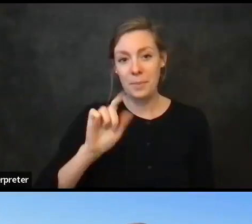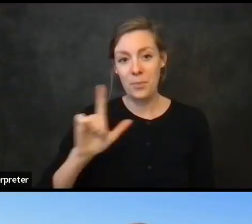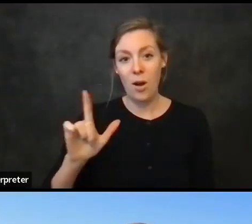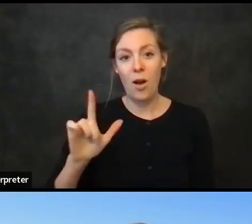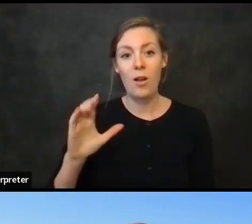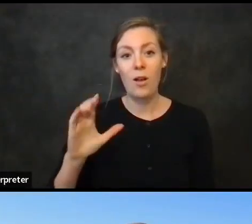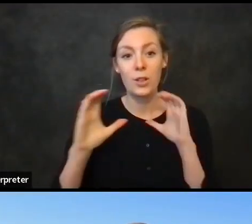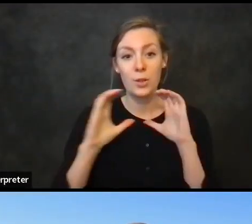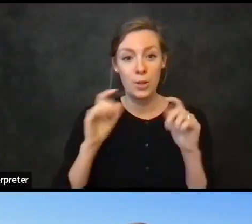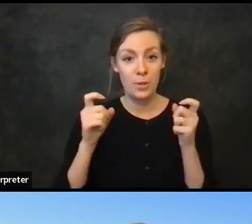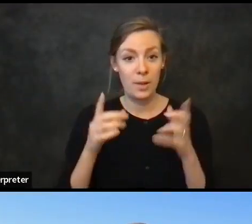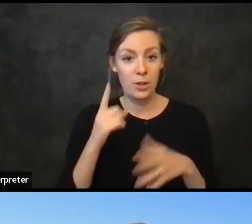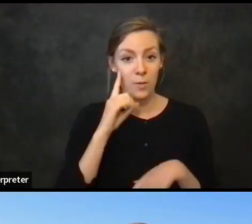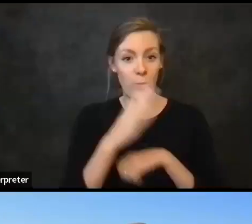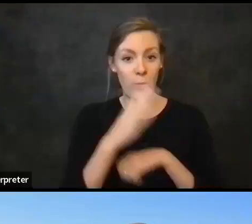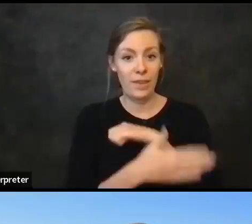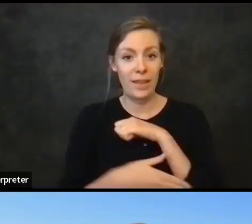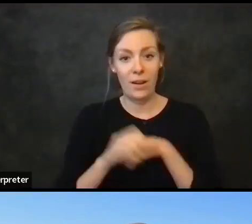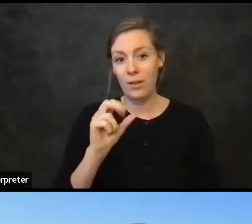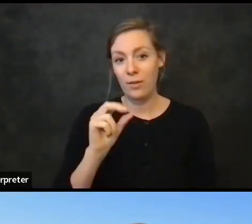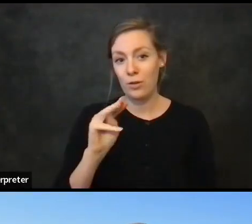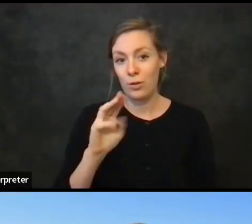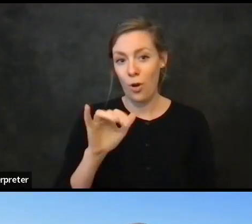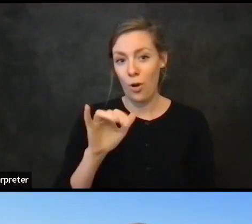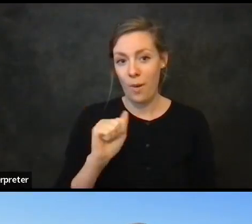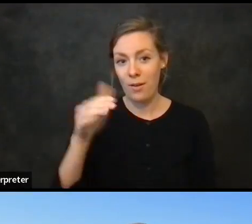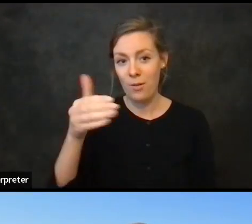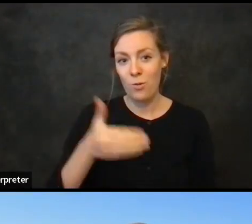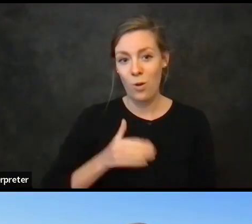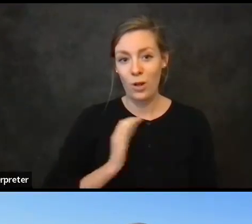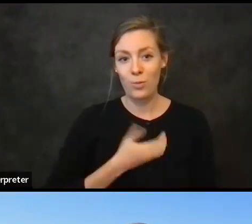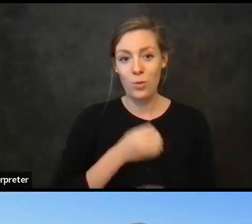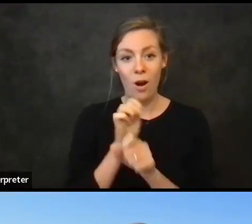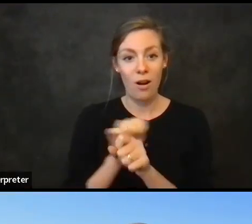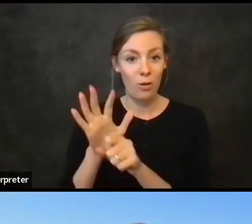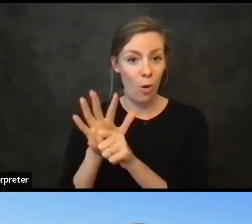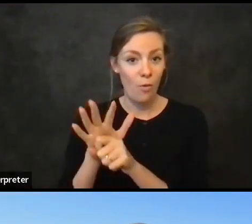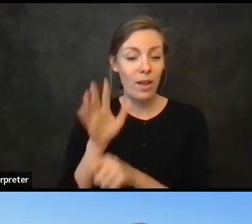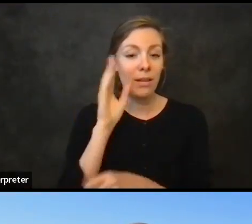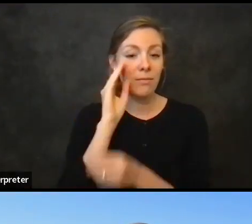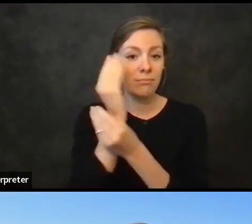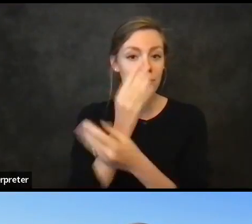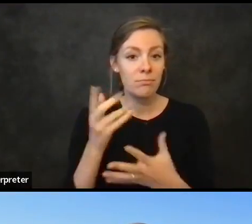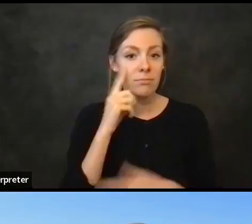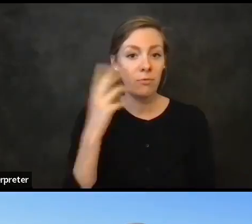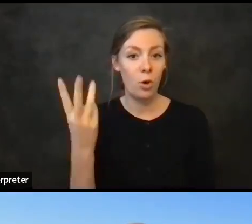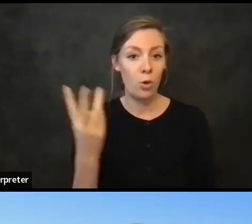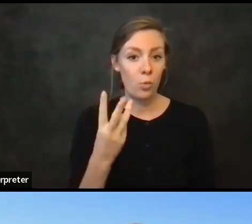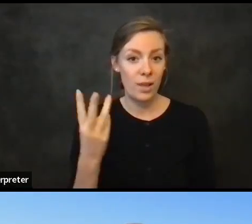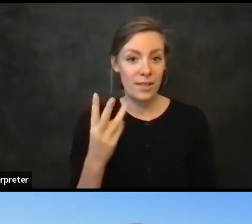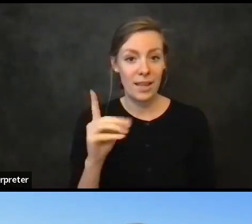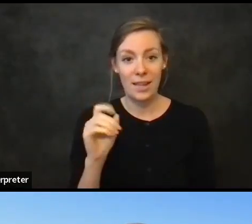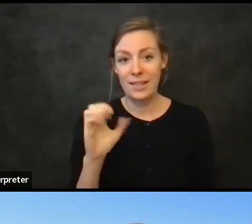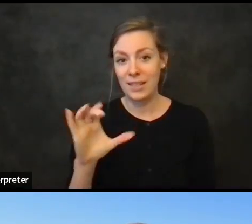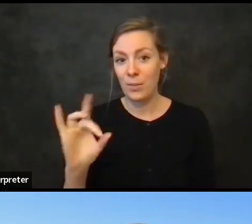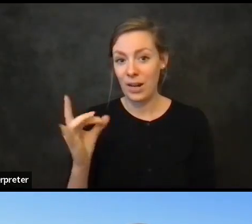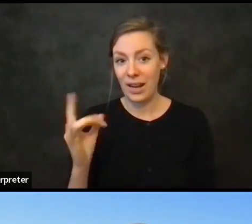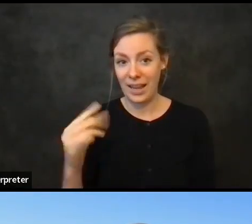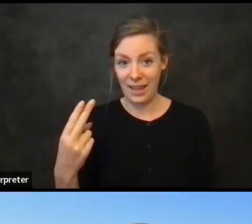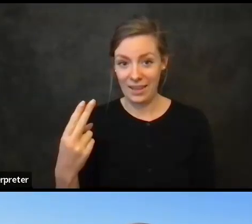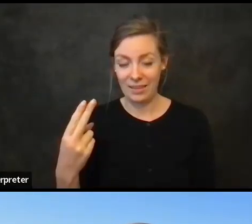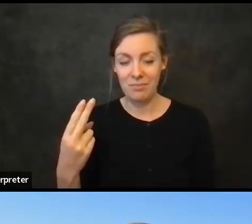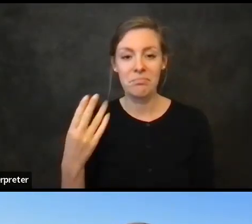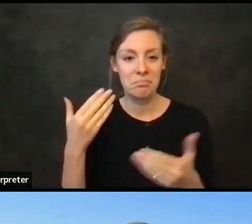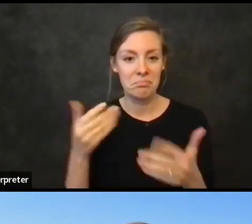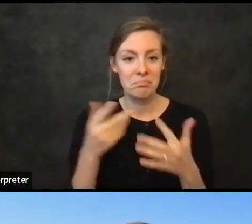Communications Manager for the County of Sonoma, and welcome to our COVID update for Wednesday, December 8th. Let's begin,